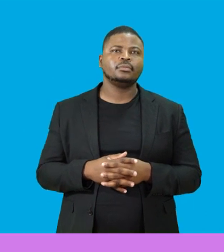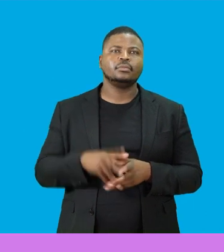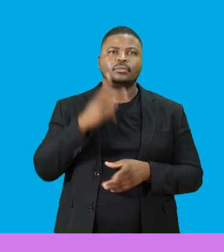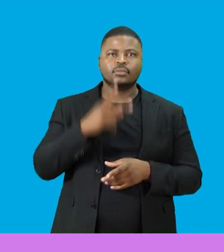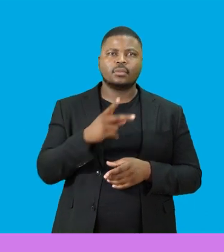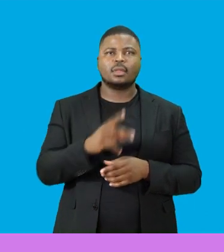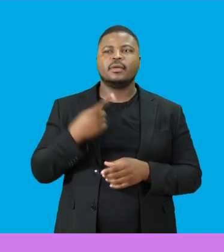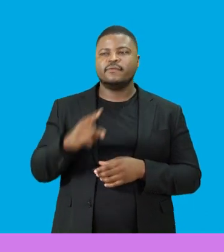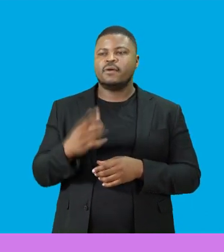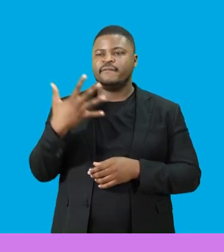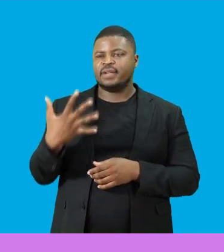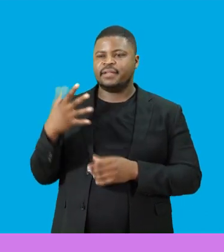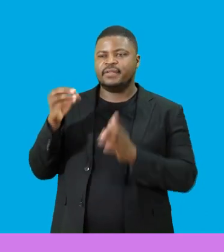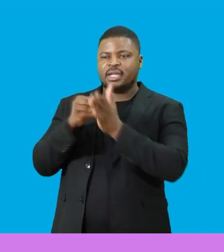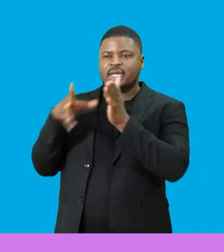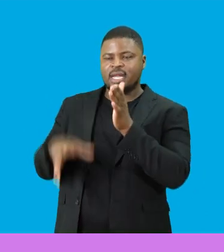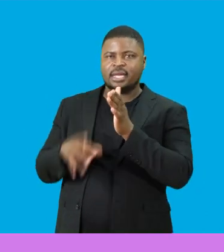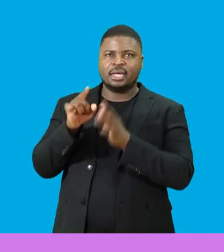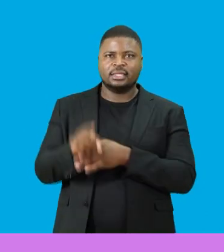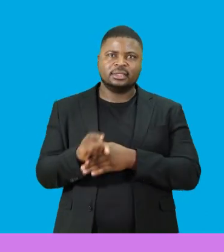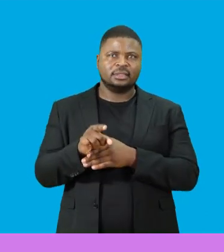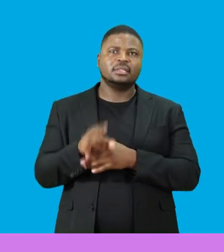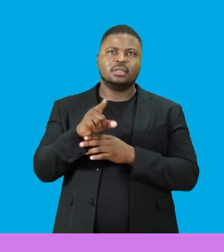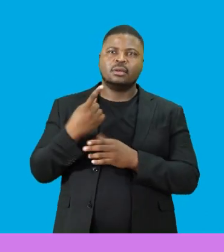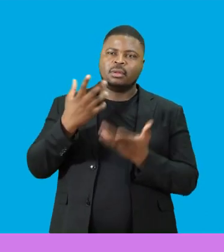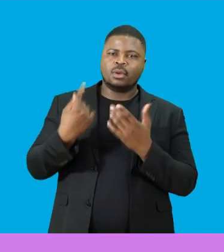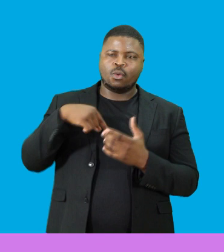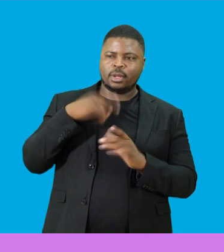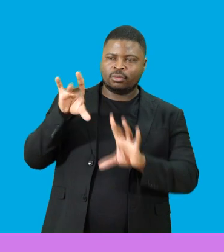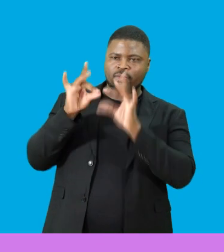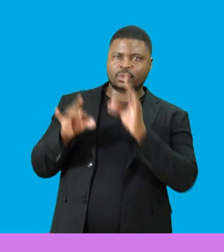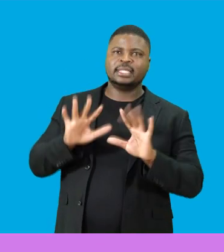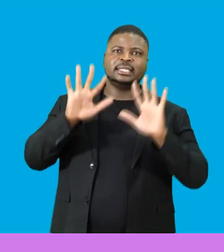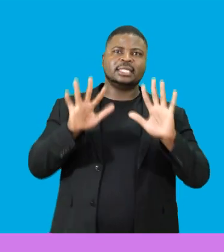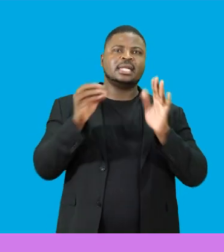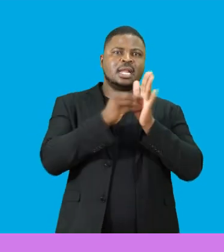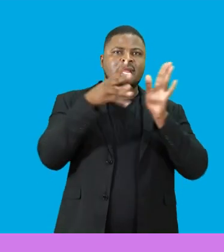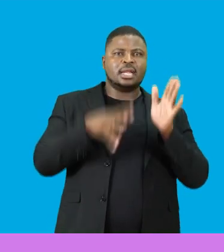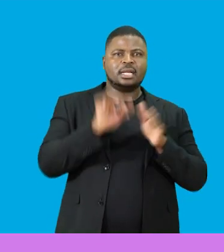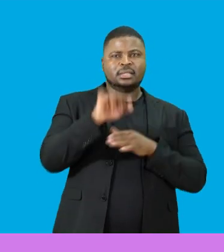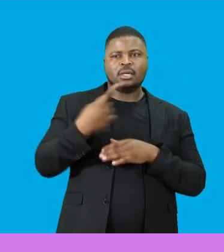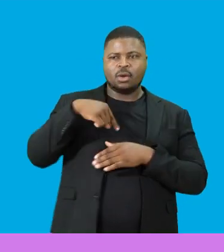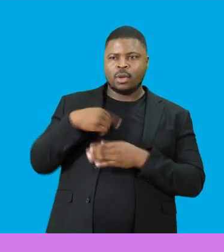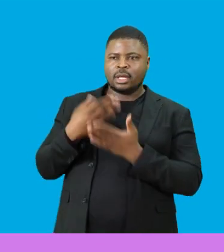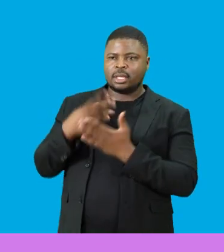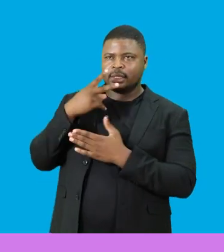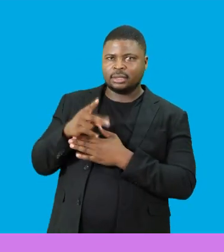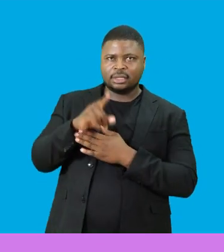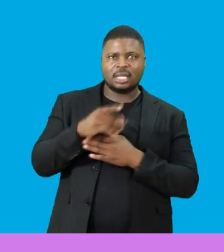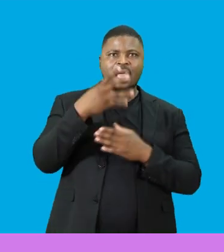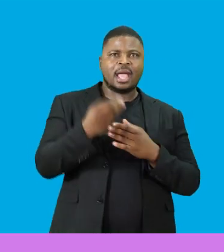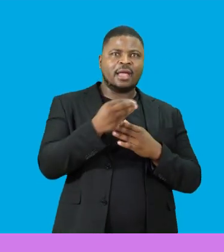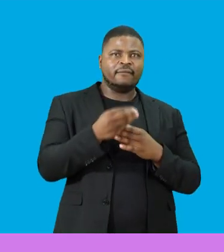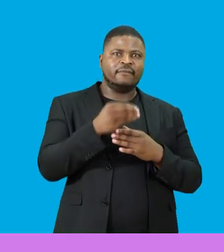Okay, let's see, for 5 learners, we've got almost for 10 learners. Maybe let's take the 10 learners, because with 10 learners, we can see that it's